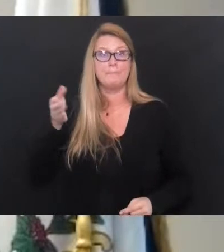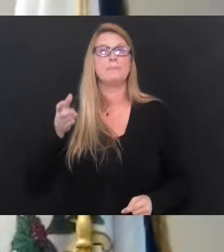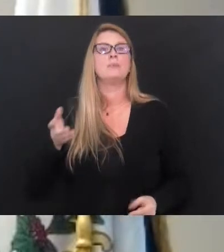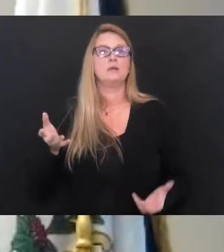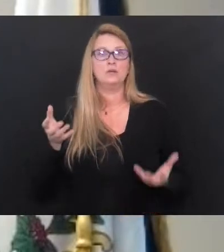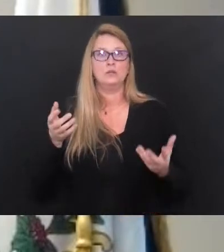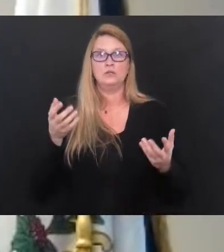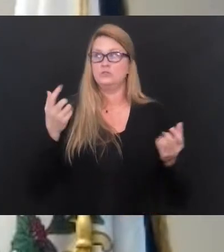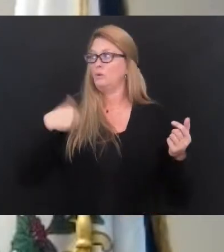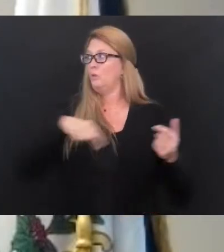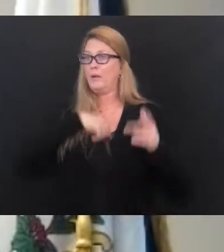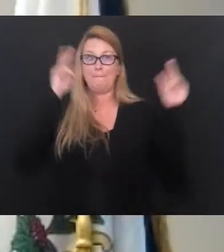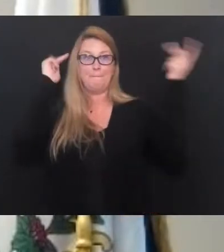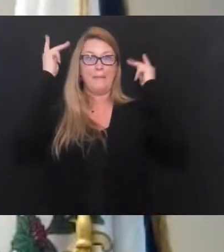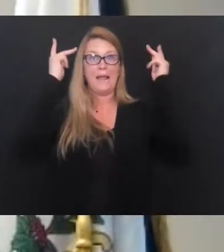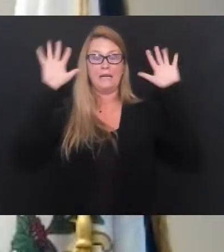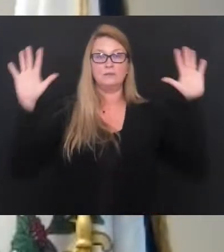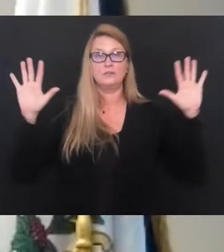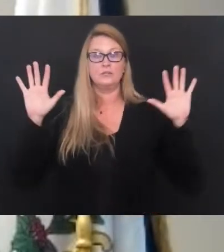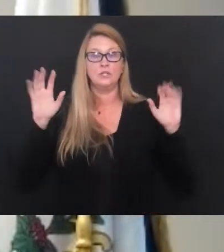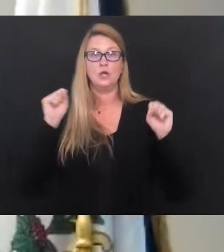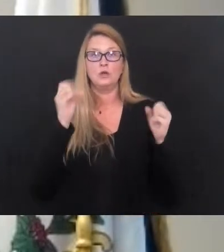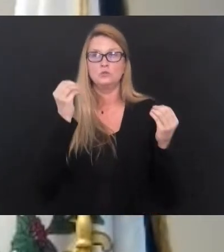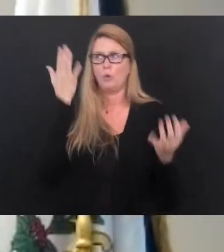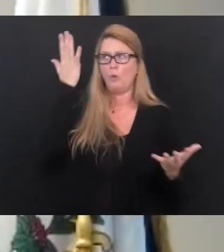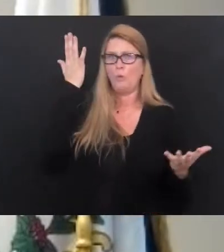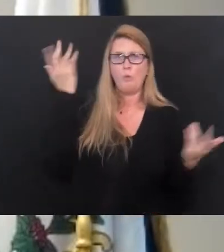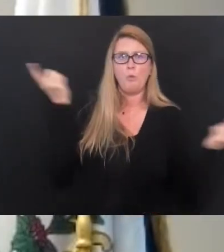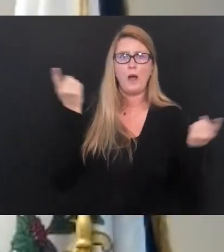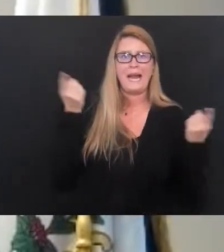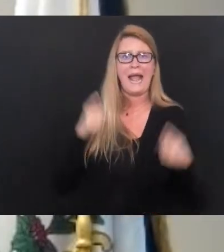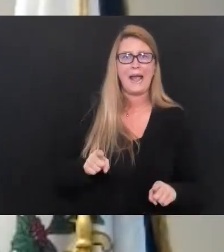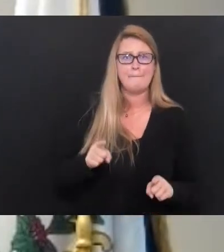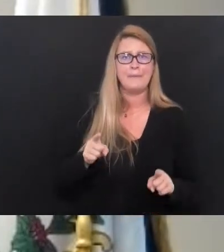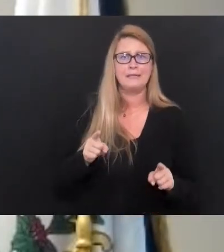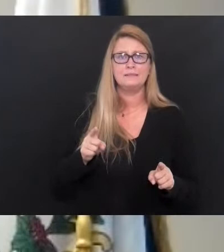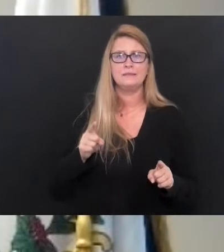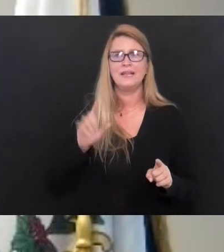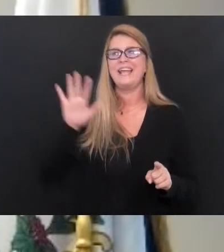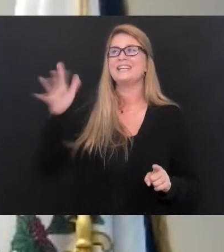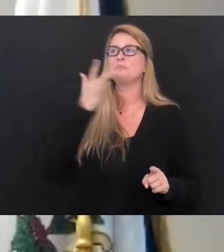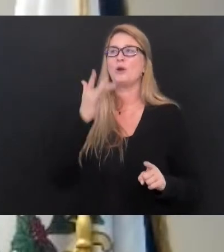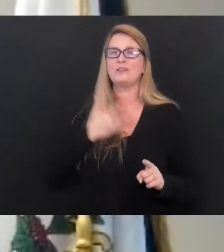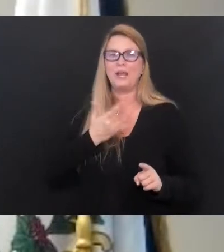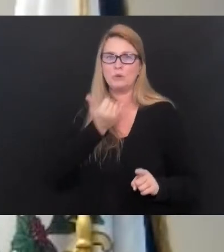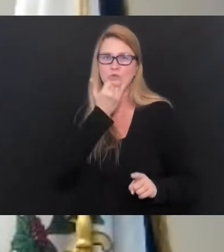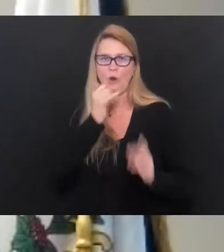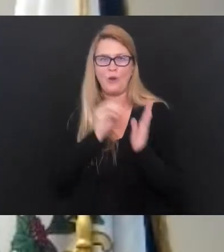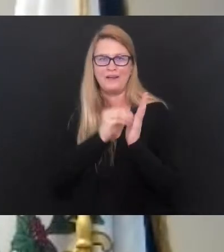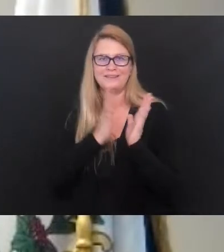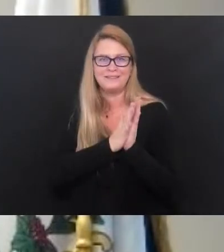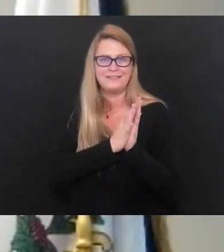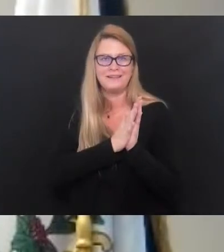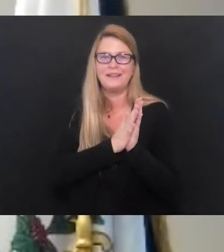everybody got frantic, looking to see what had happened, and the birth date was wrong. Instead of